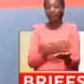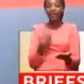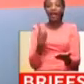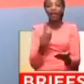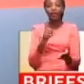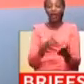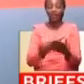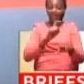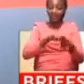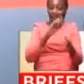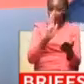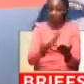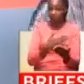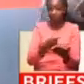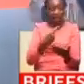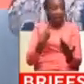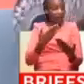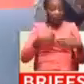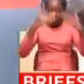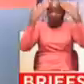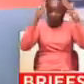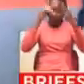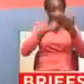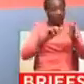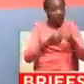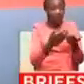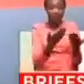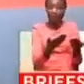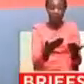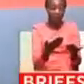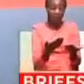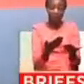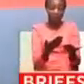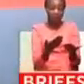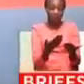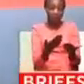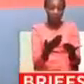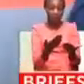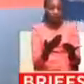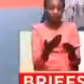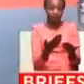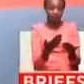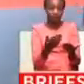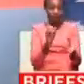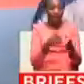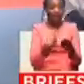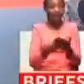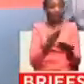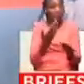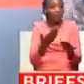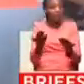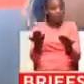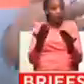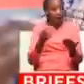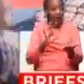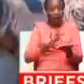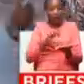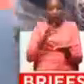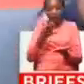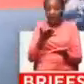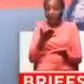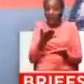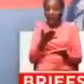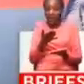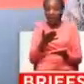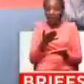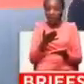singing along, you don't know you're conjuring. Those are not just ordinary lyrics. you are conjuring a spirit that's coming in